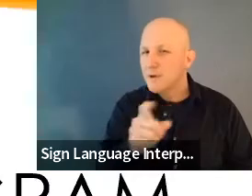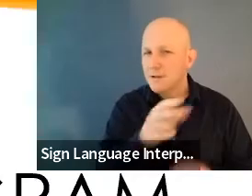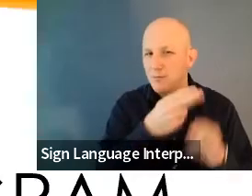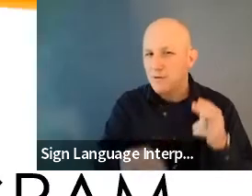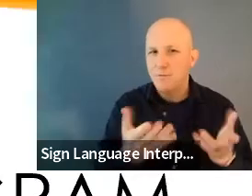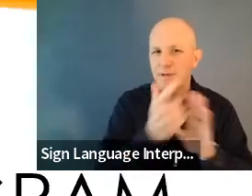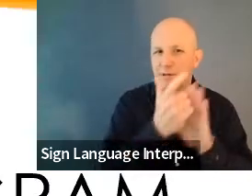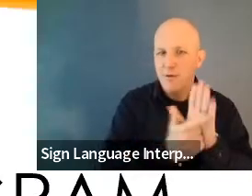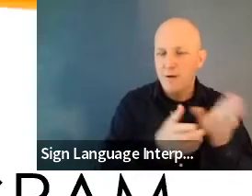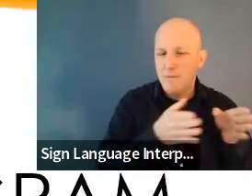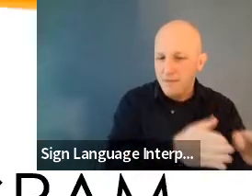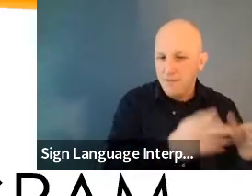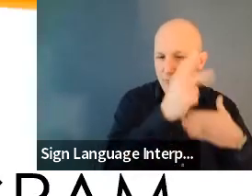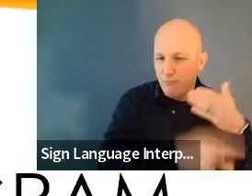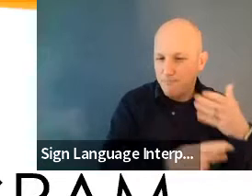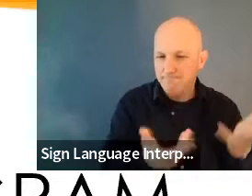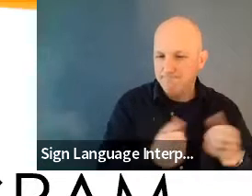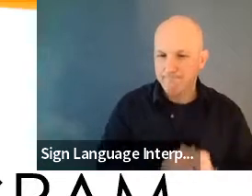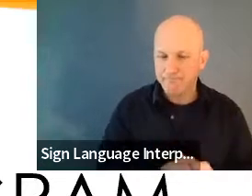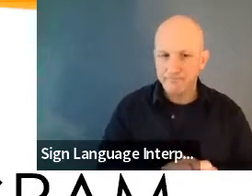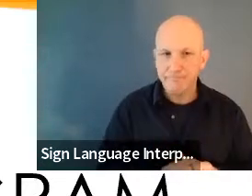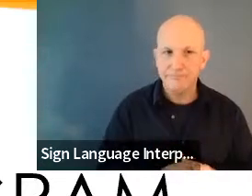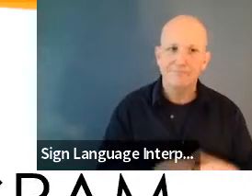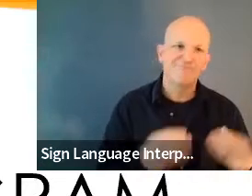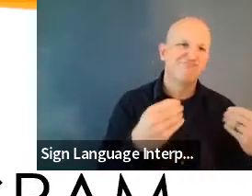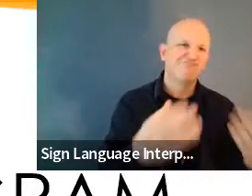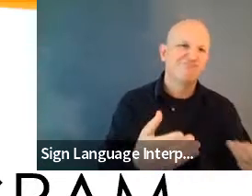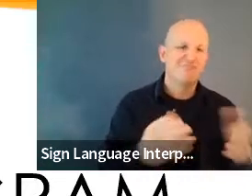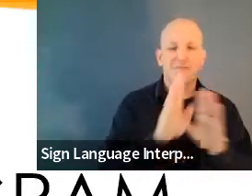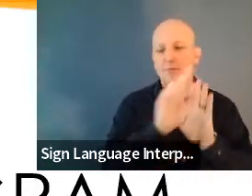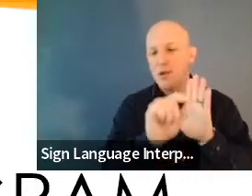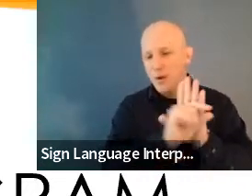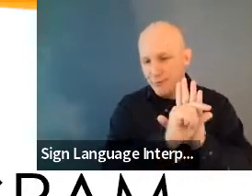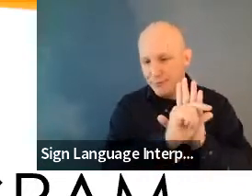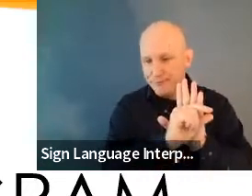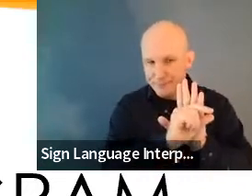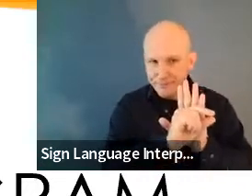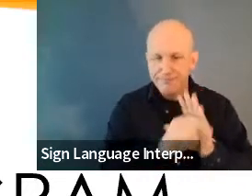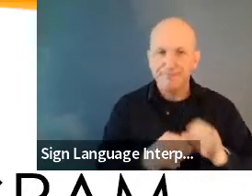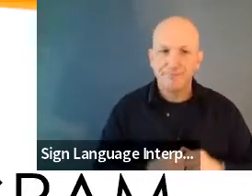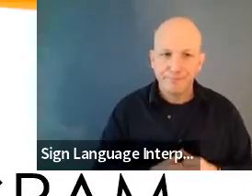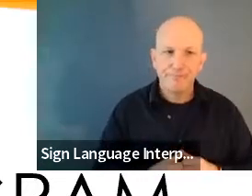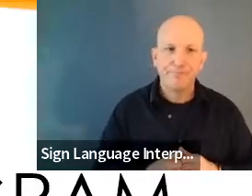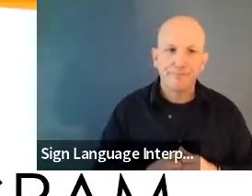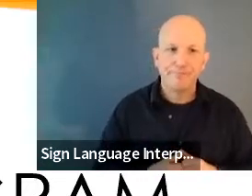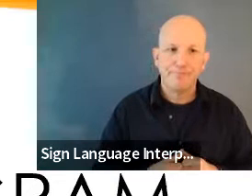program? Just to give you kind of a little bit of a background.